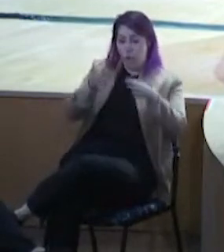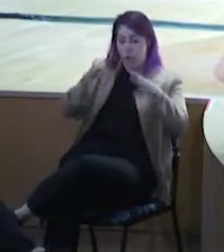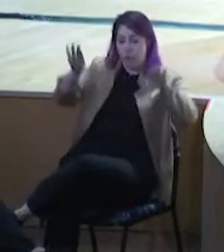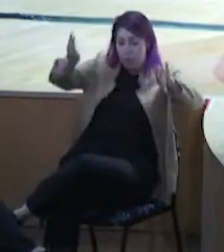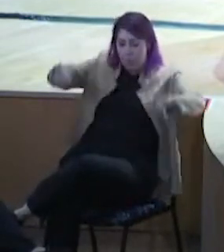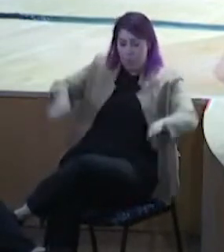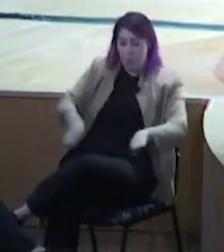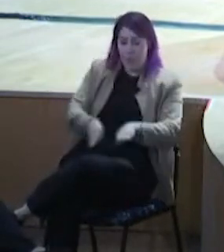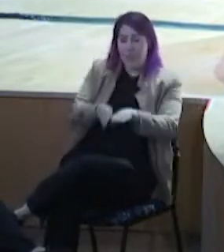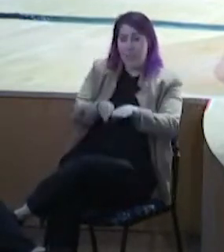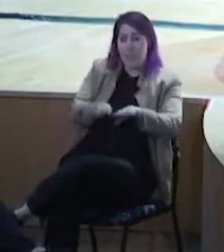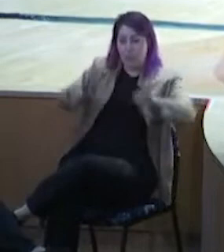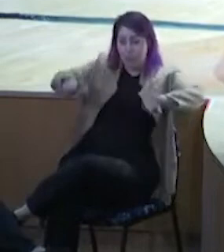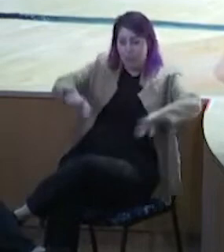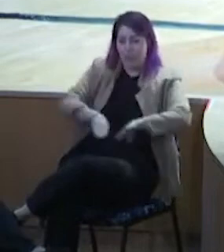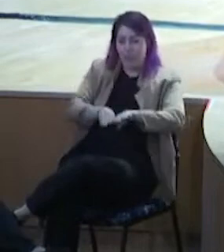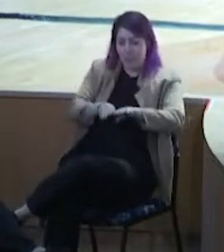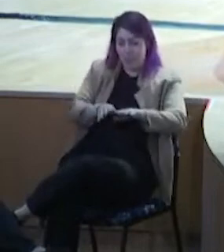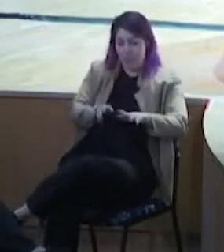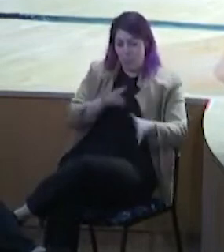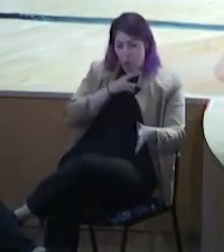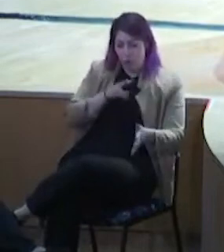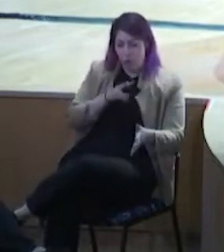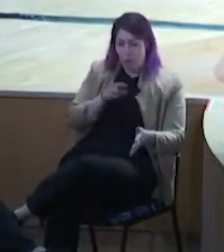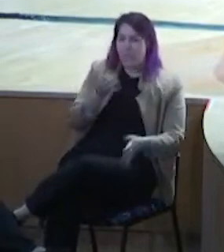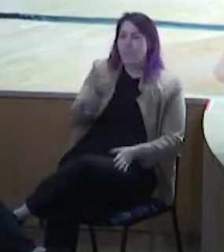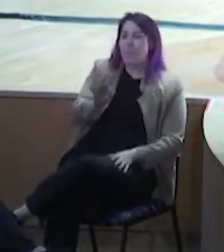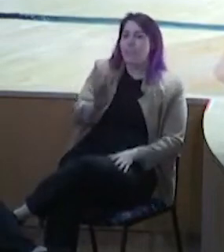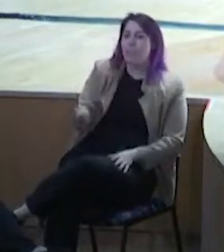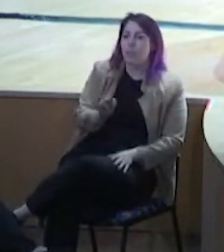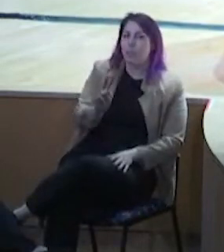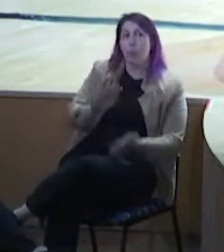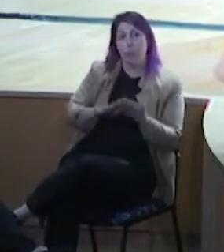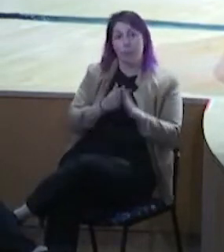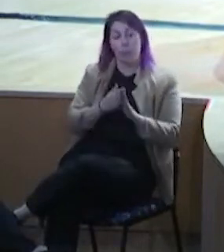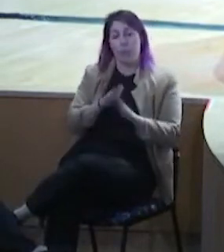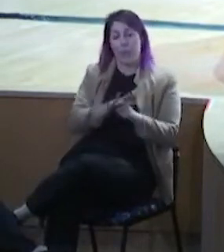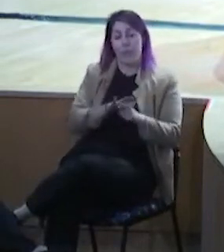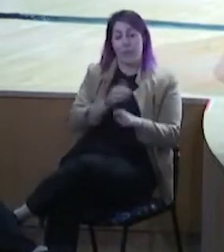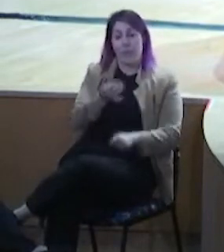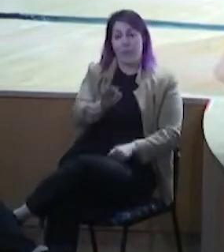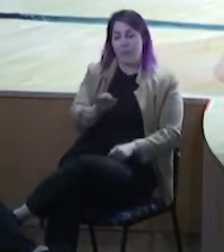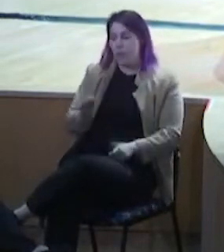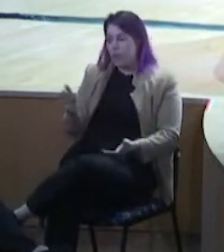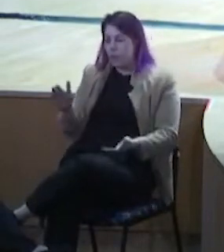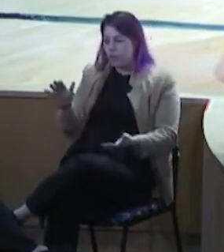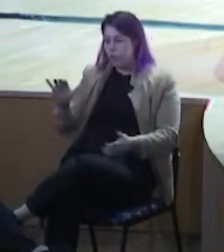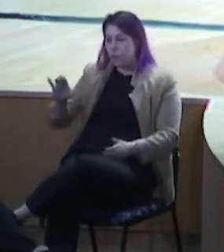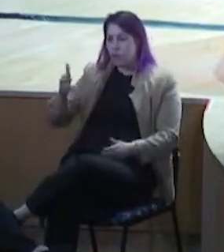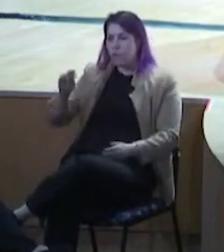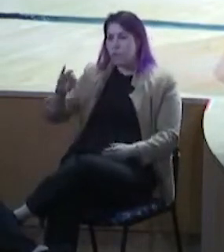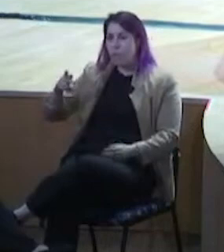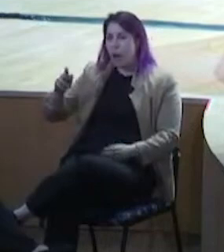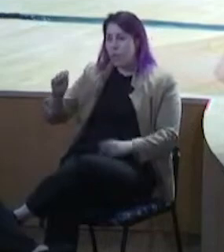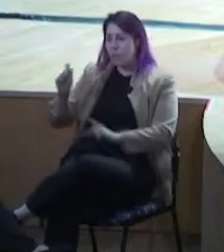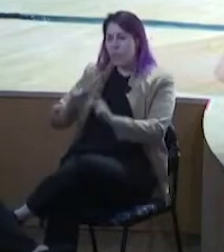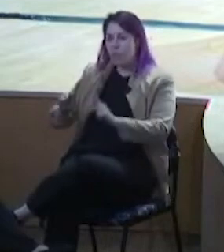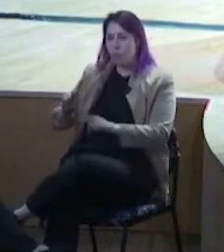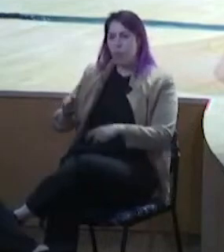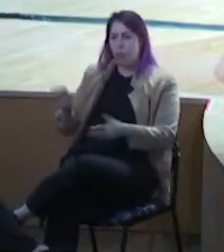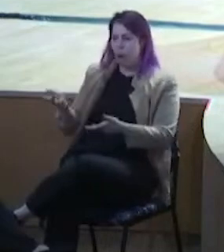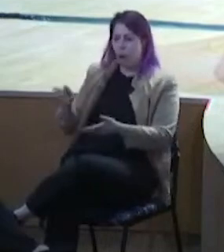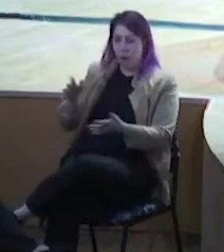the whole like metropolitan area, 19 million. And chinampas are abandoned. We could have food from there. And